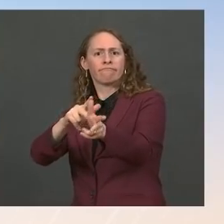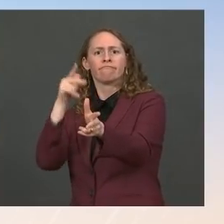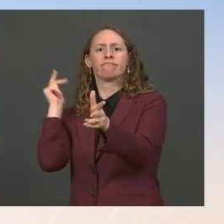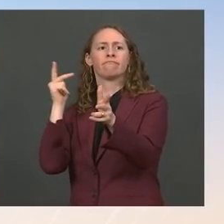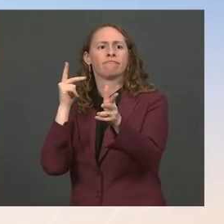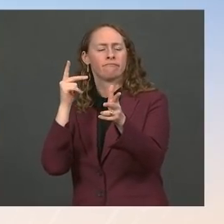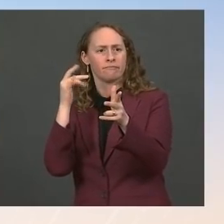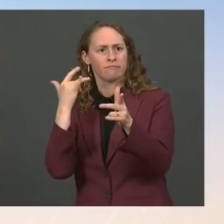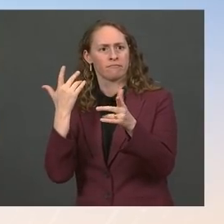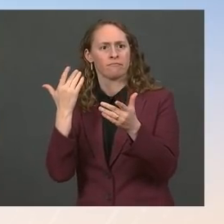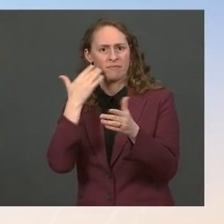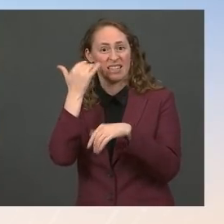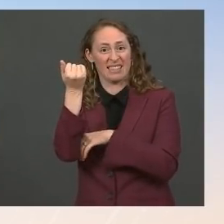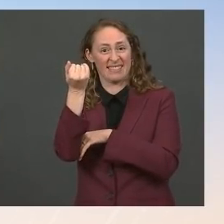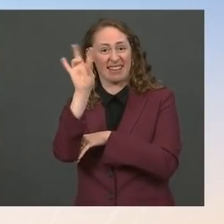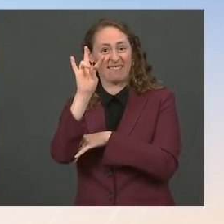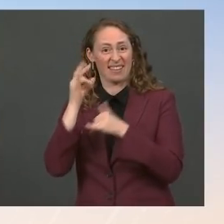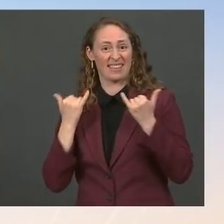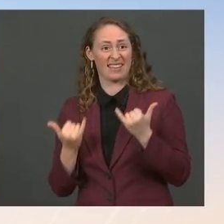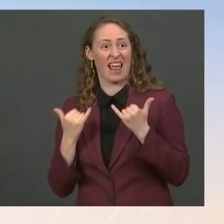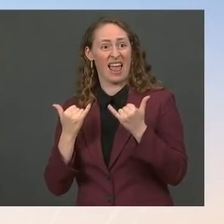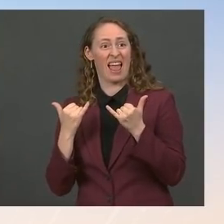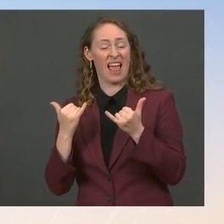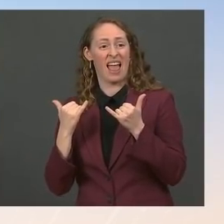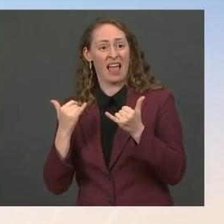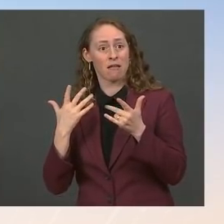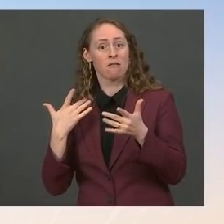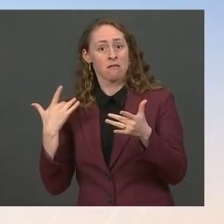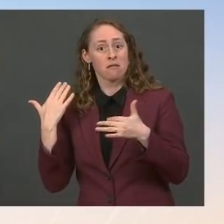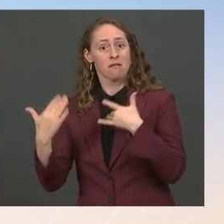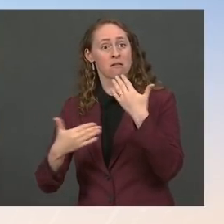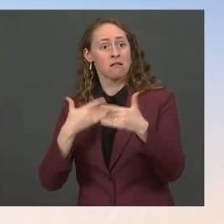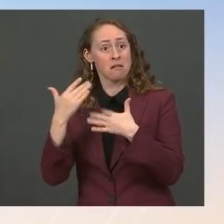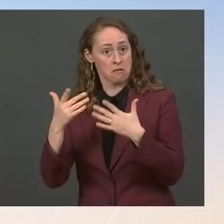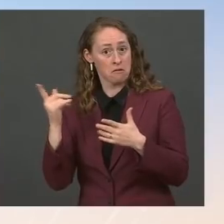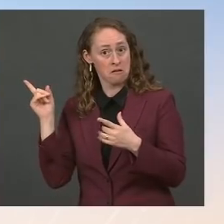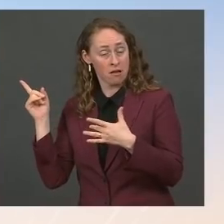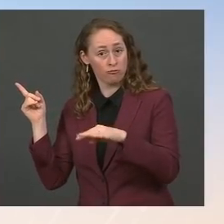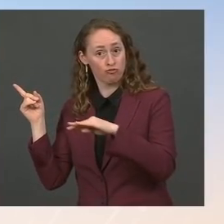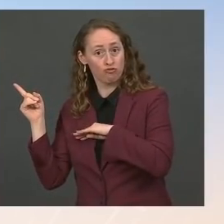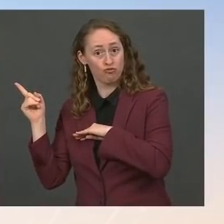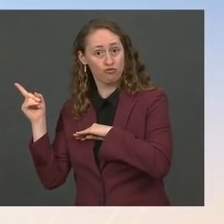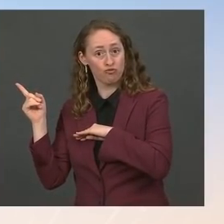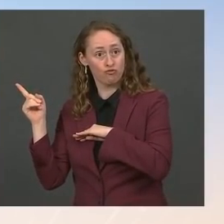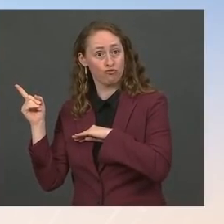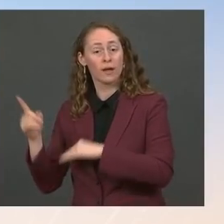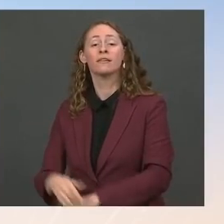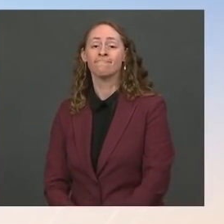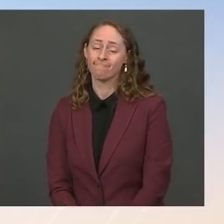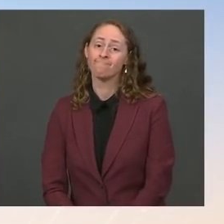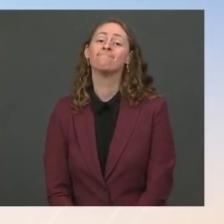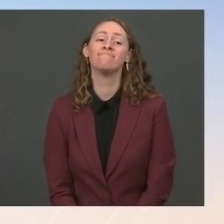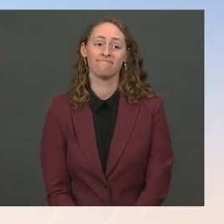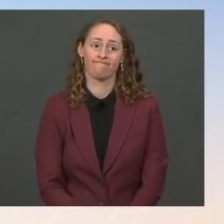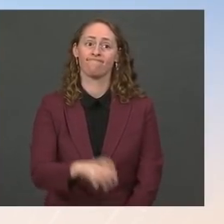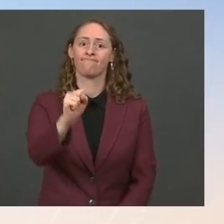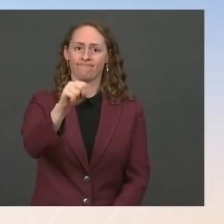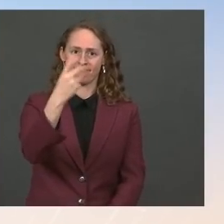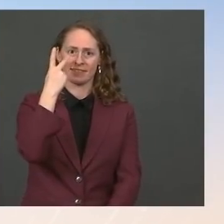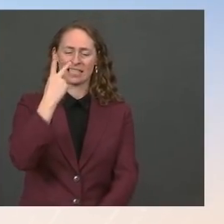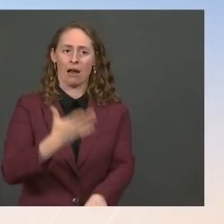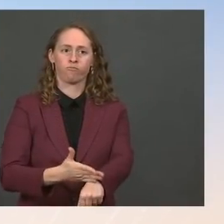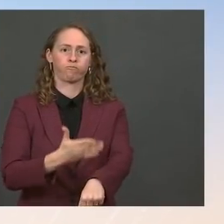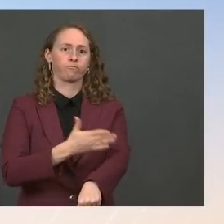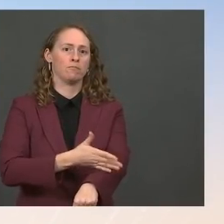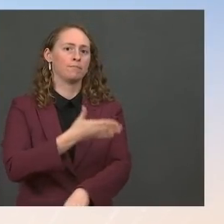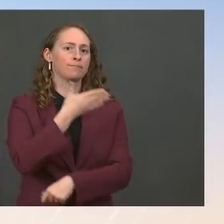take, at anchor. Is the president satisfied today on where things stand? The president is satisfied that progress continues to be made. And one of the